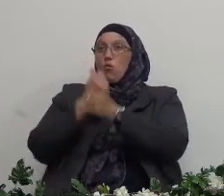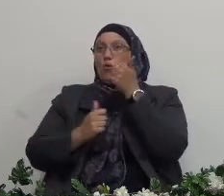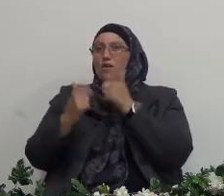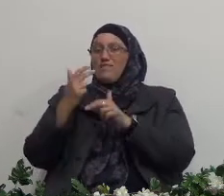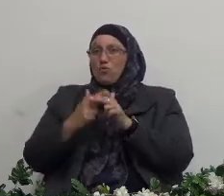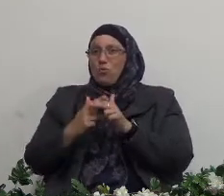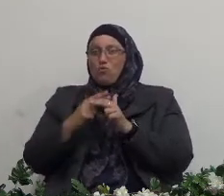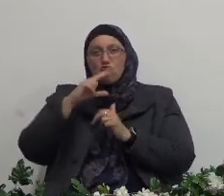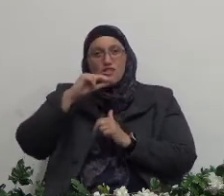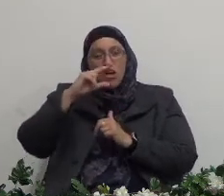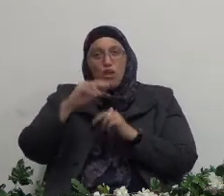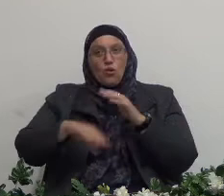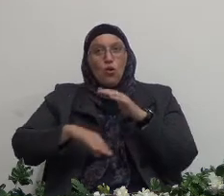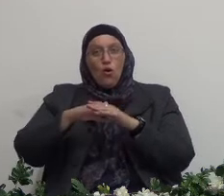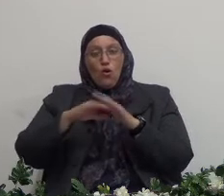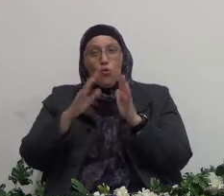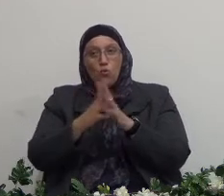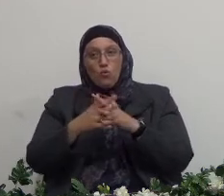reciting it